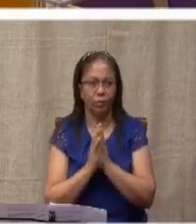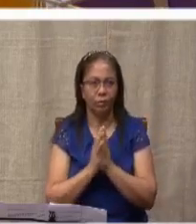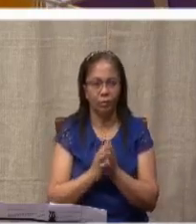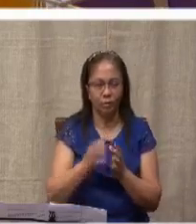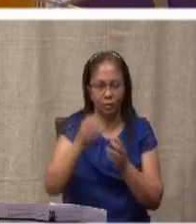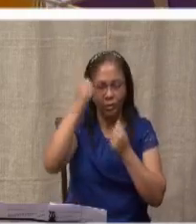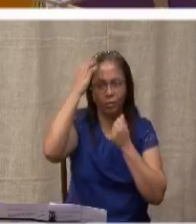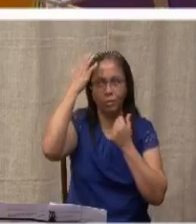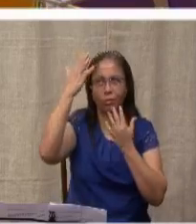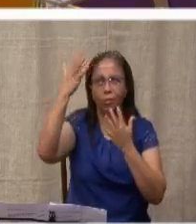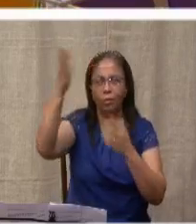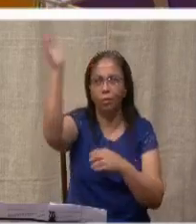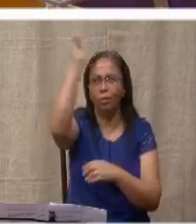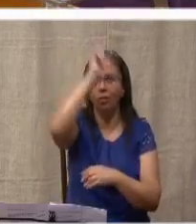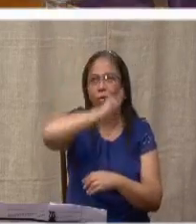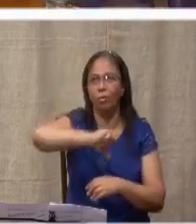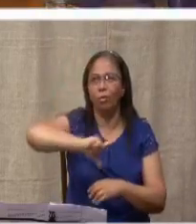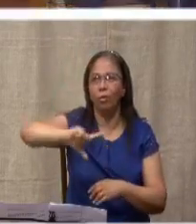oh